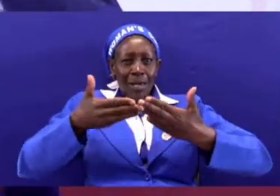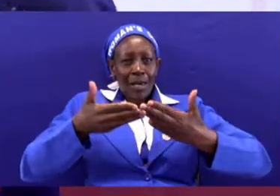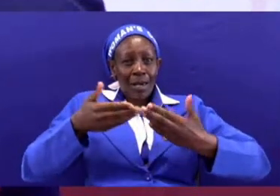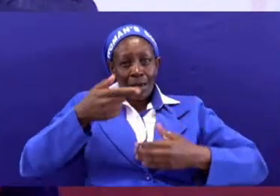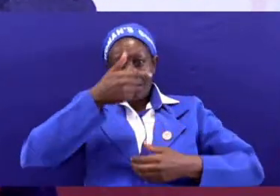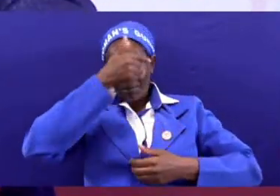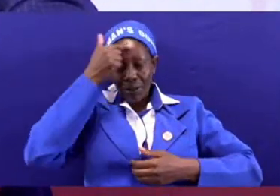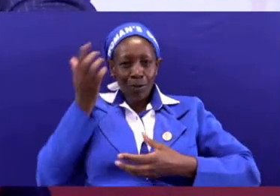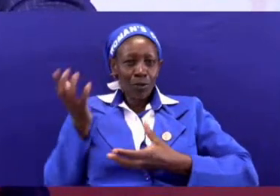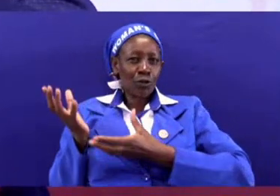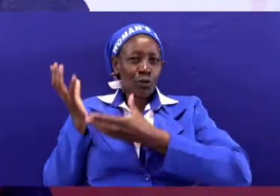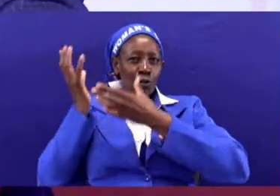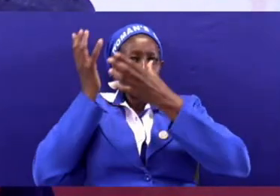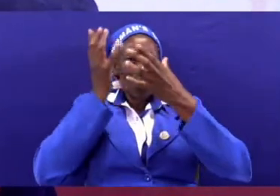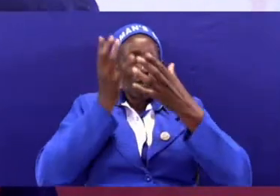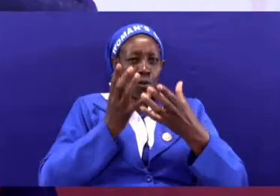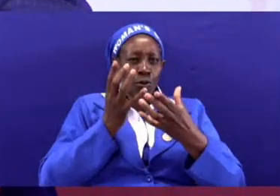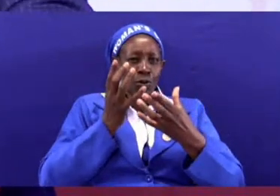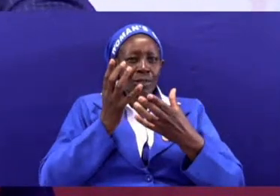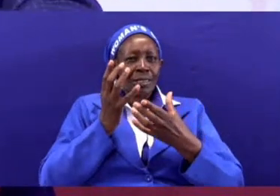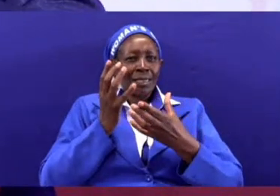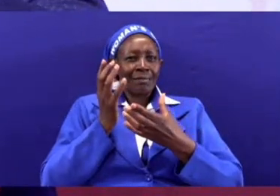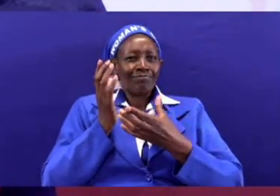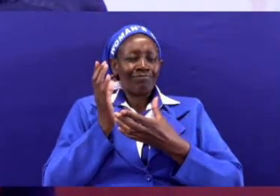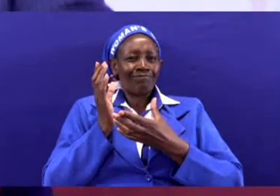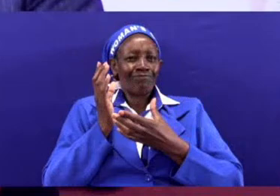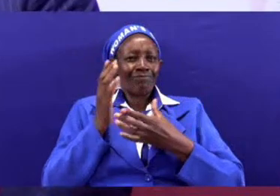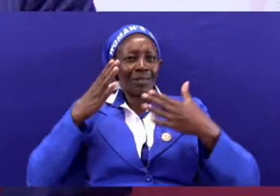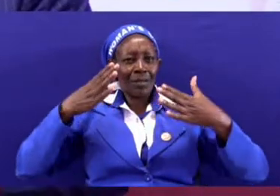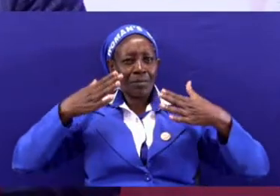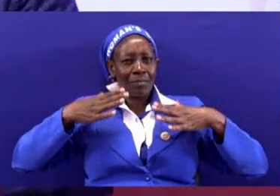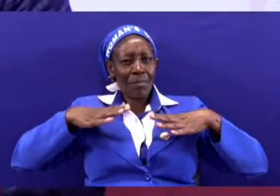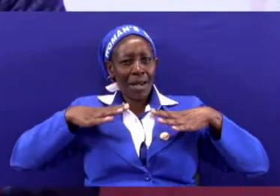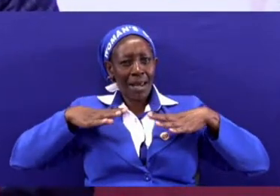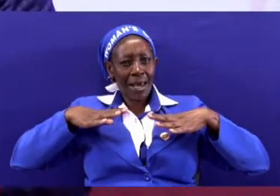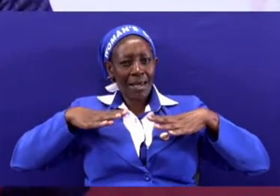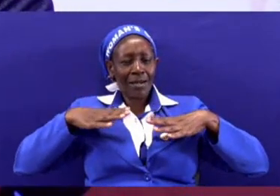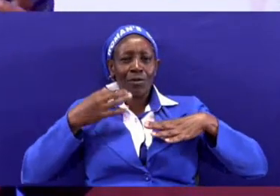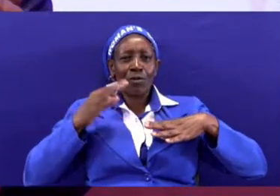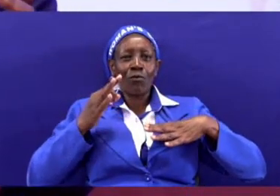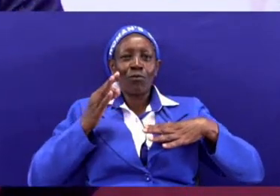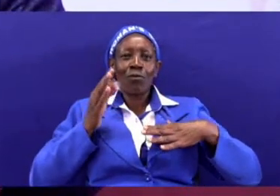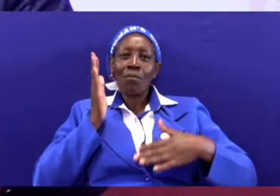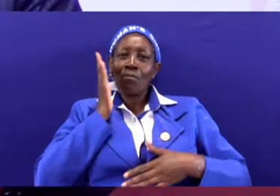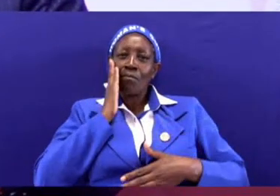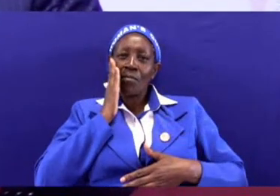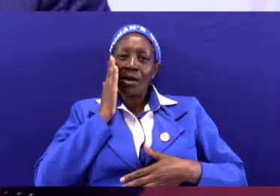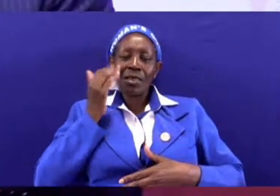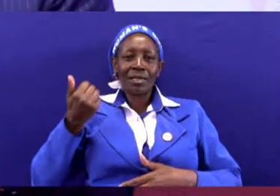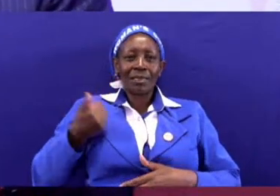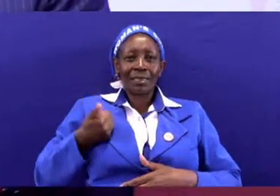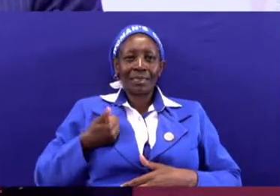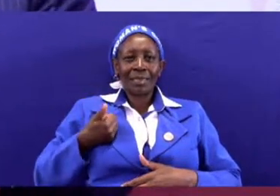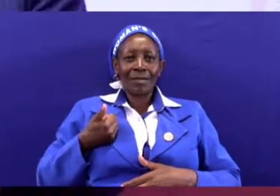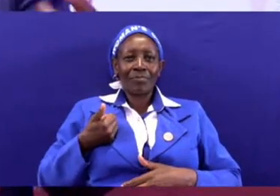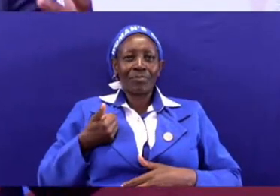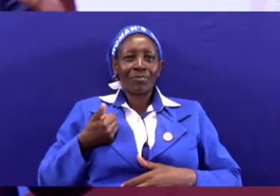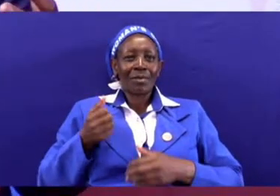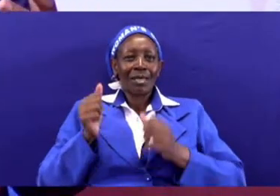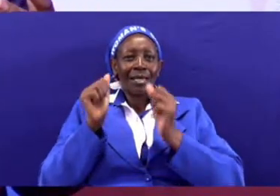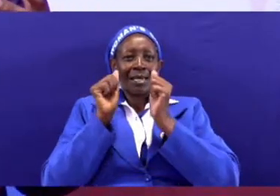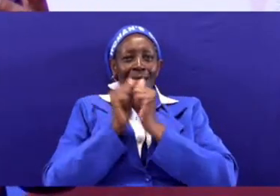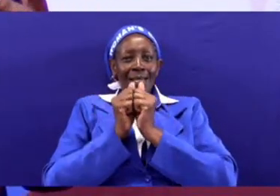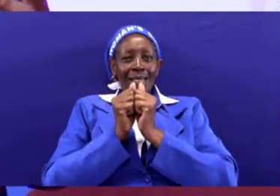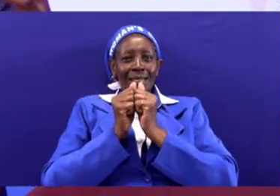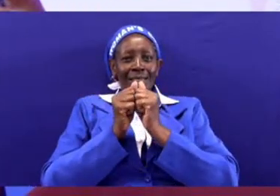the dignity of our daughters and our sisters and our mothers. Of course, in 76, the GA then passed the ordination of